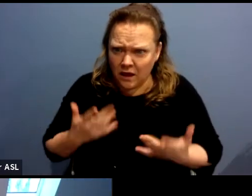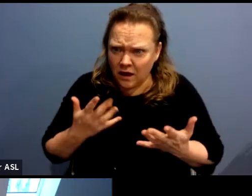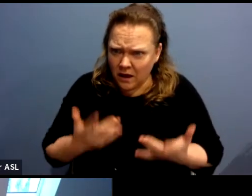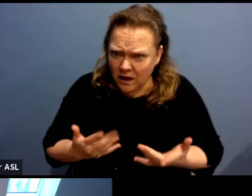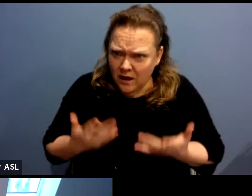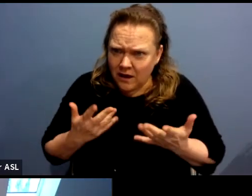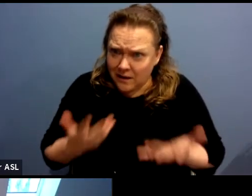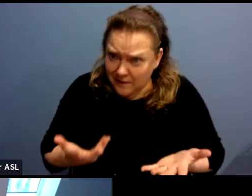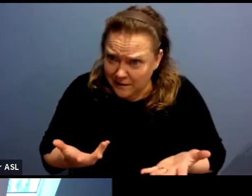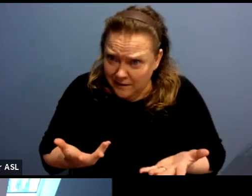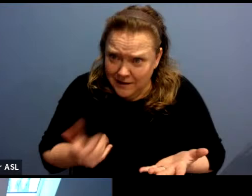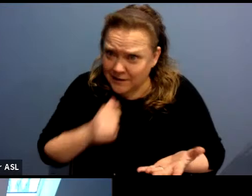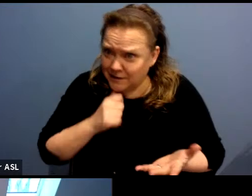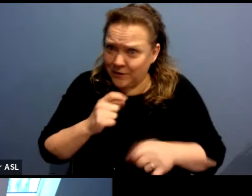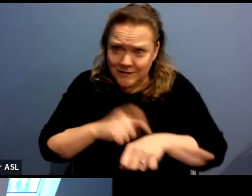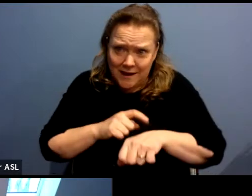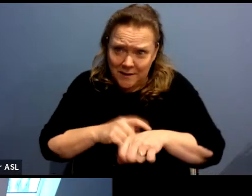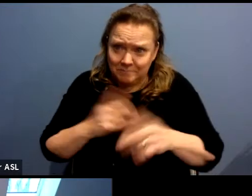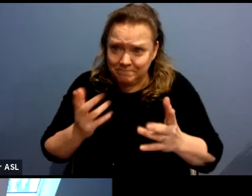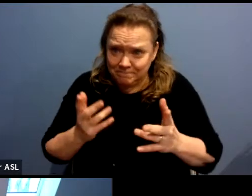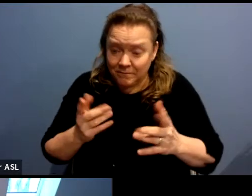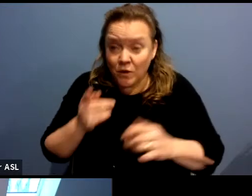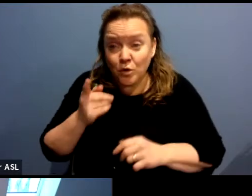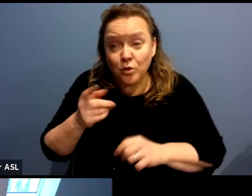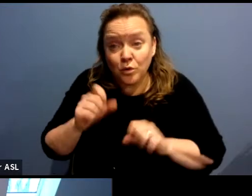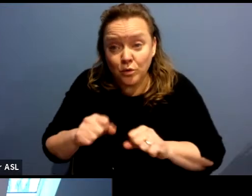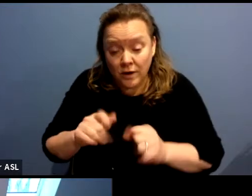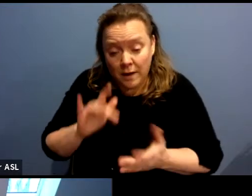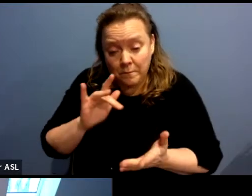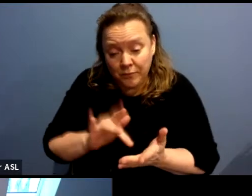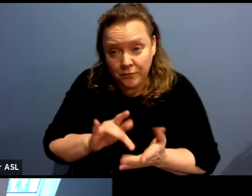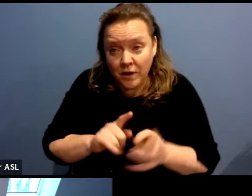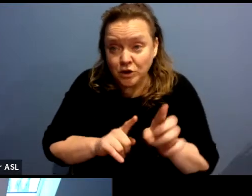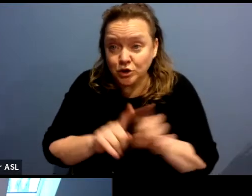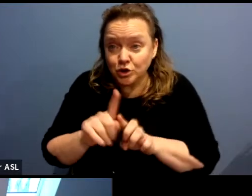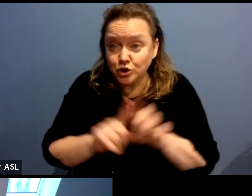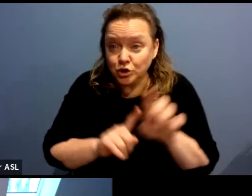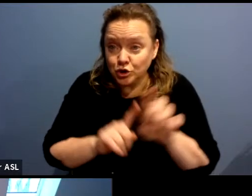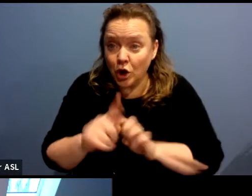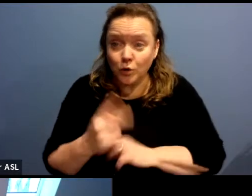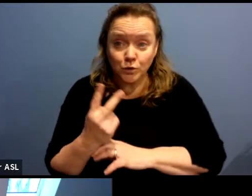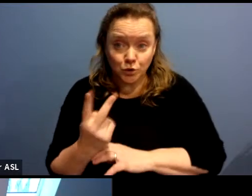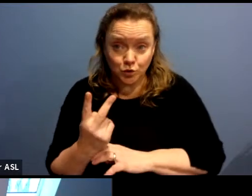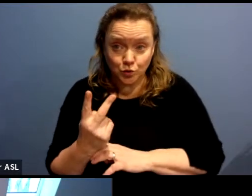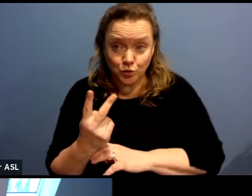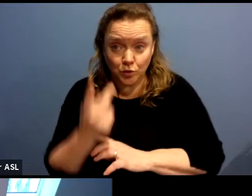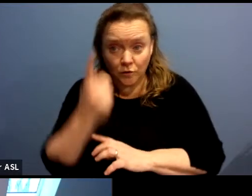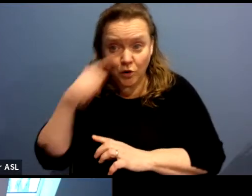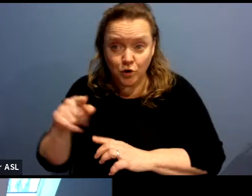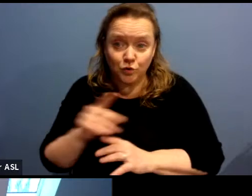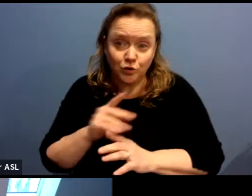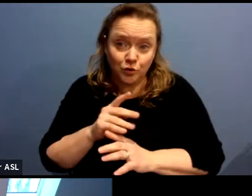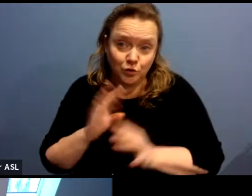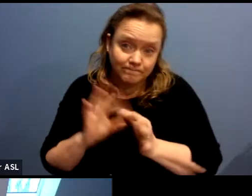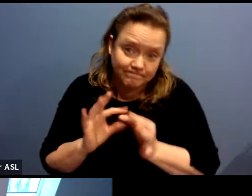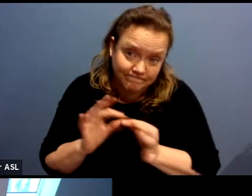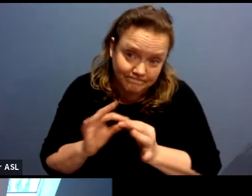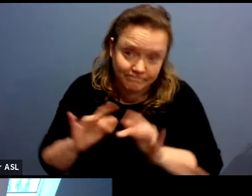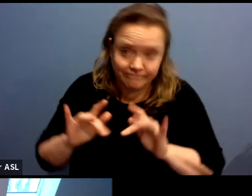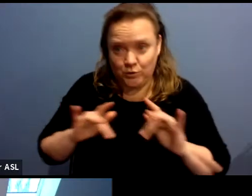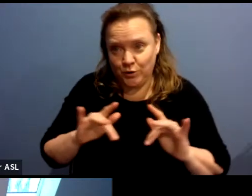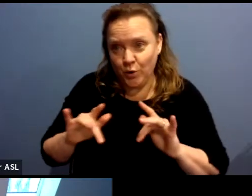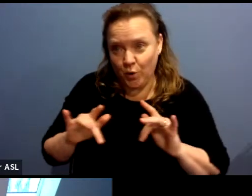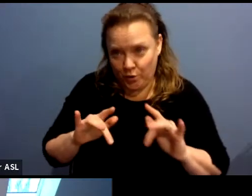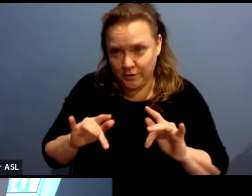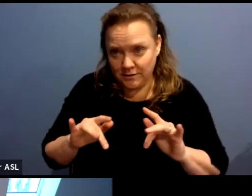arrived in the queue, you can press *2 to leave a voicemail. Again, if you're unable to stay with